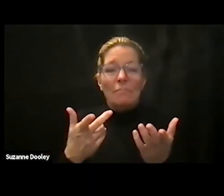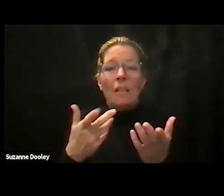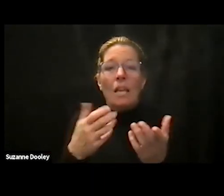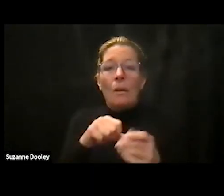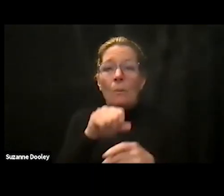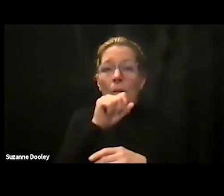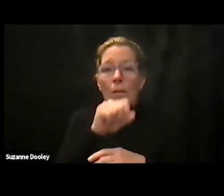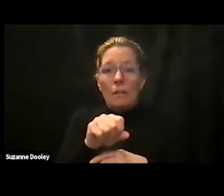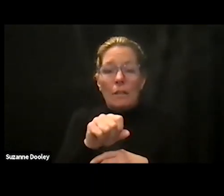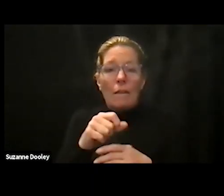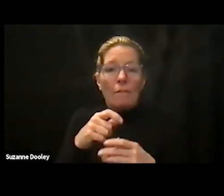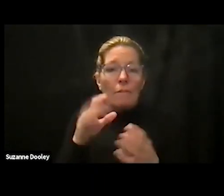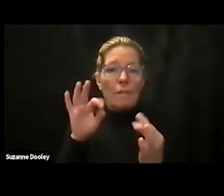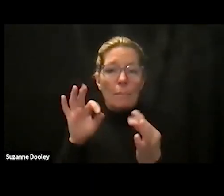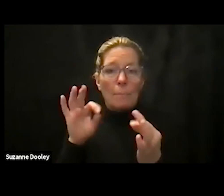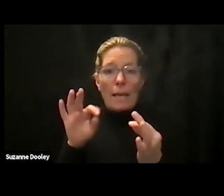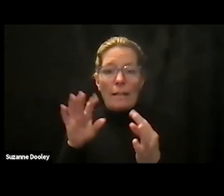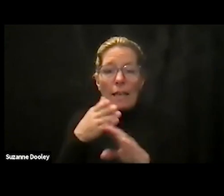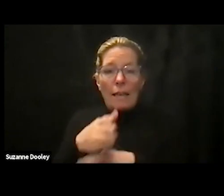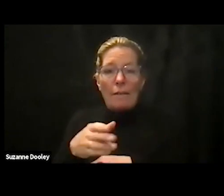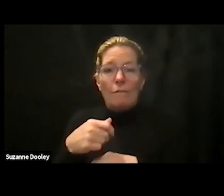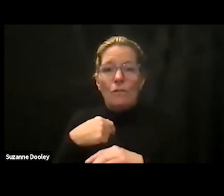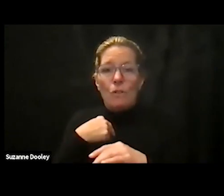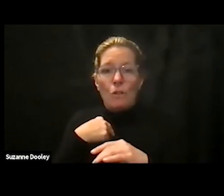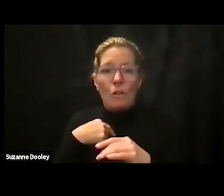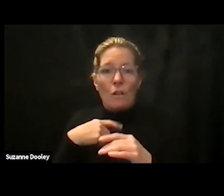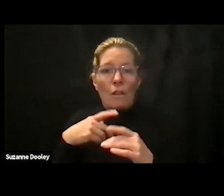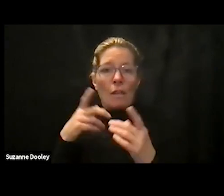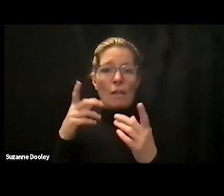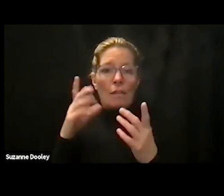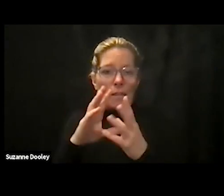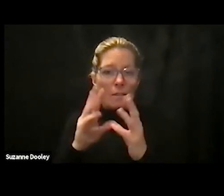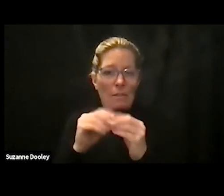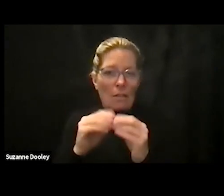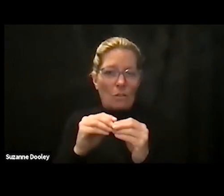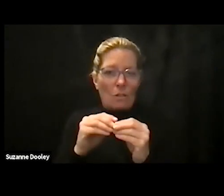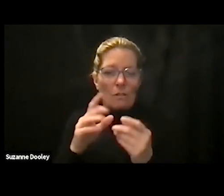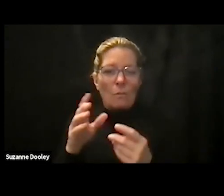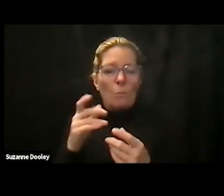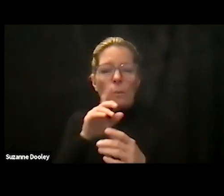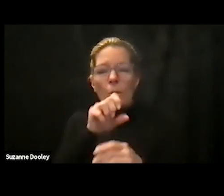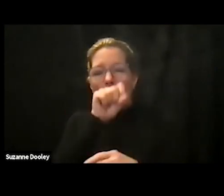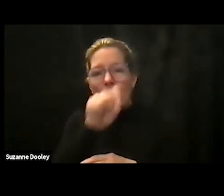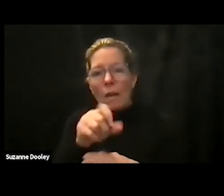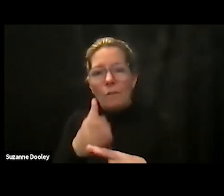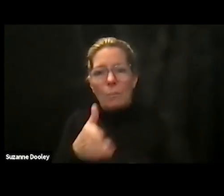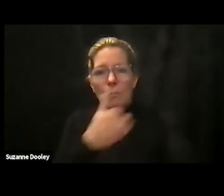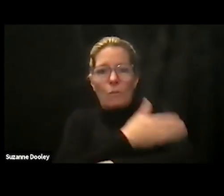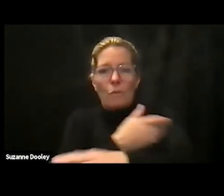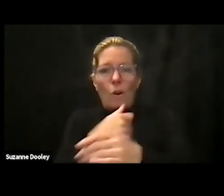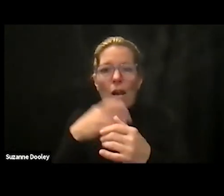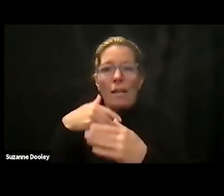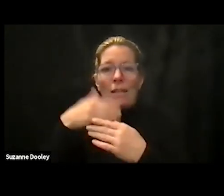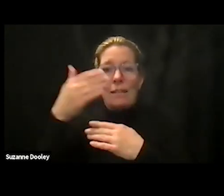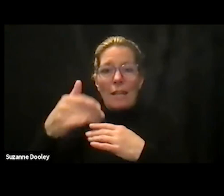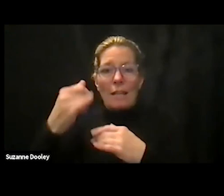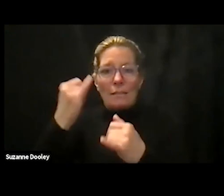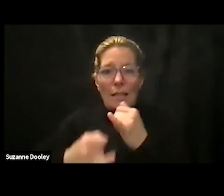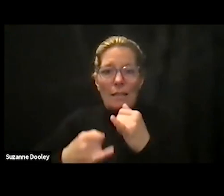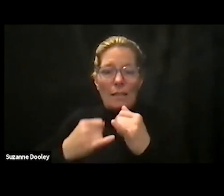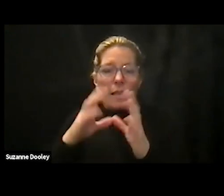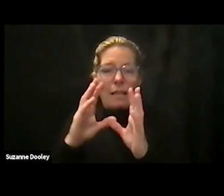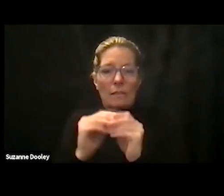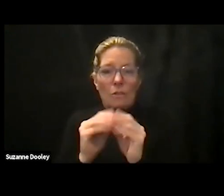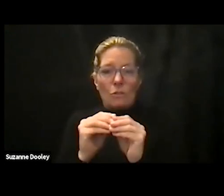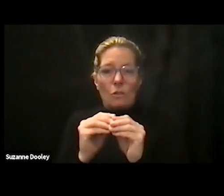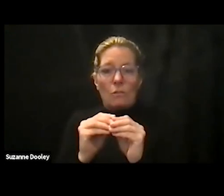following the session. Especially if you have any feedback regarding accessibility, we'd love to improve for our next and last session.